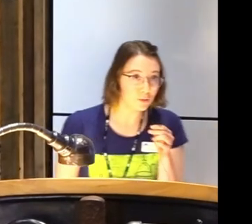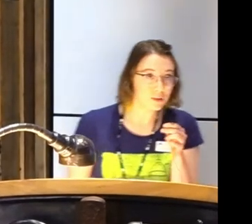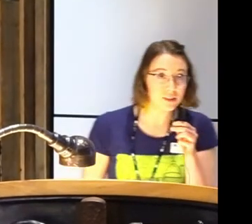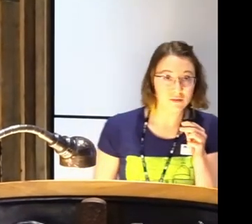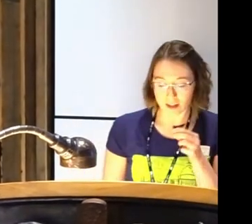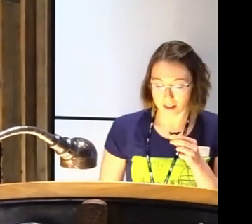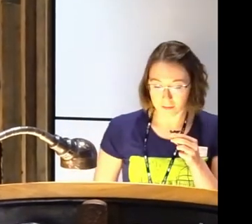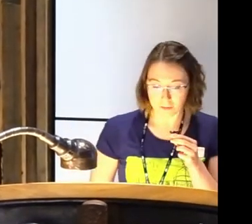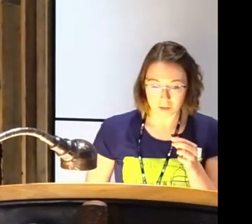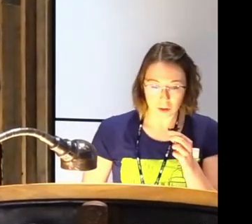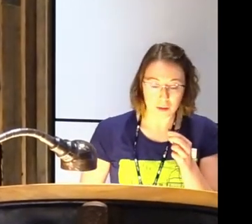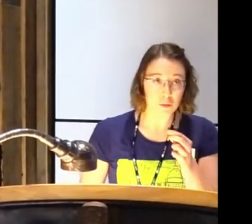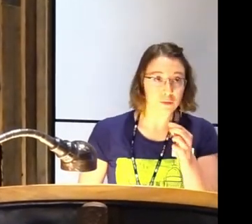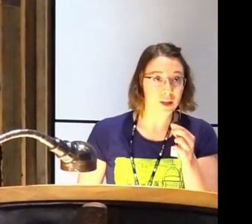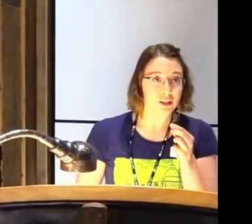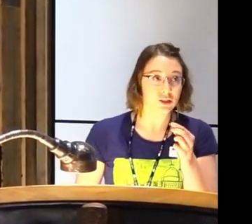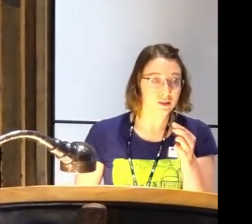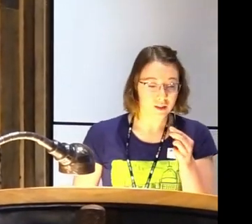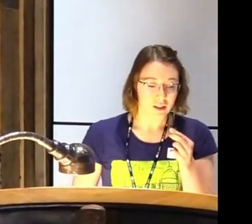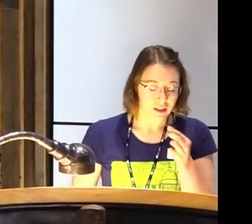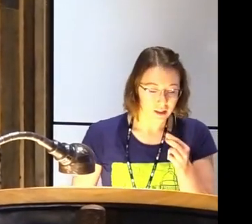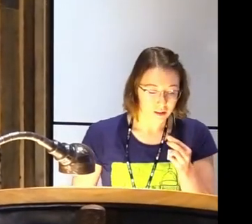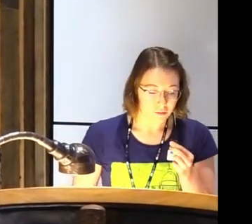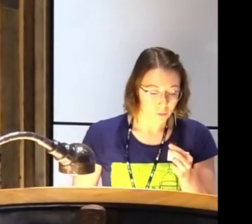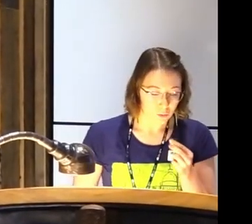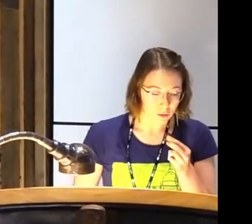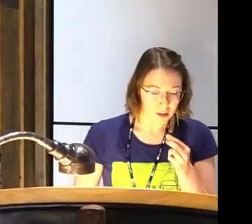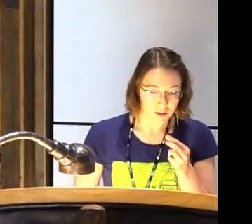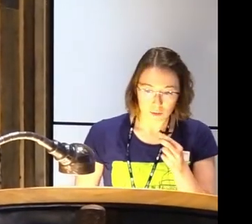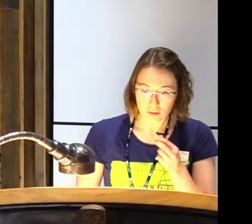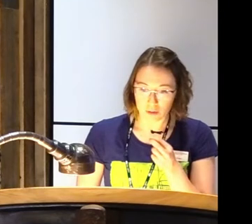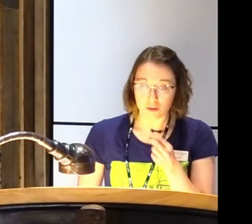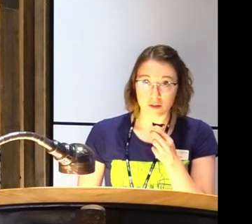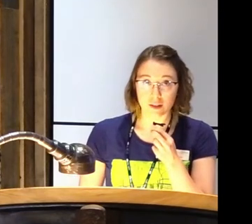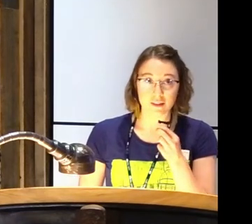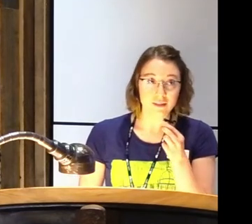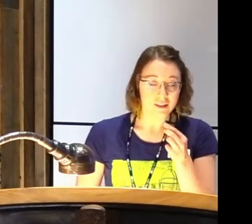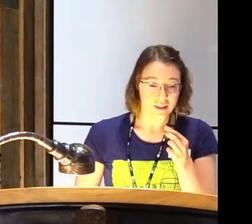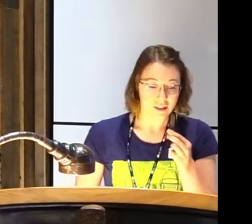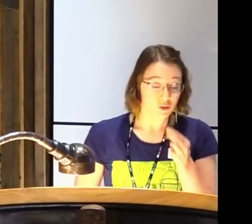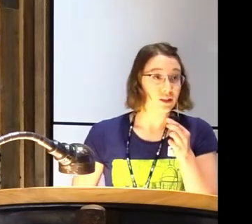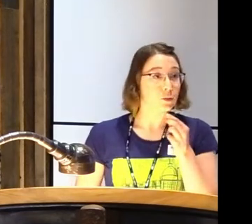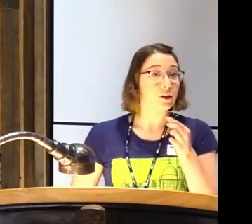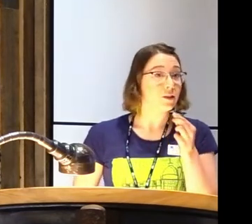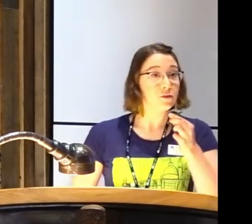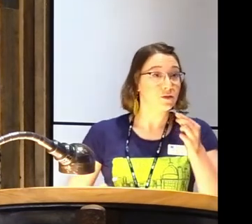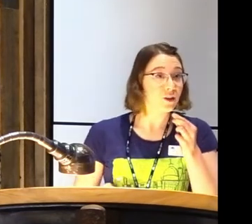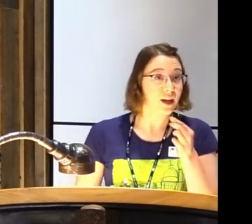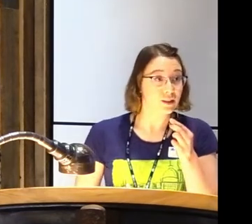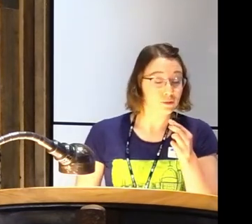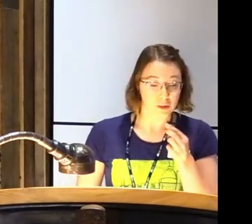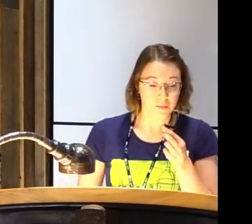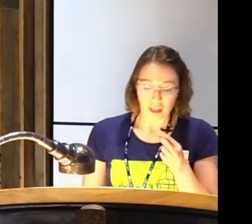Hello everybody, you might remember me from last year when we were in Glasgow, now we're Stirling, which is actually where I live,